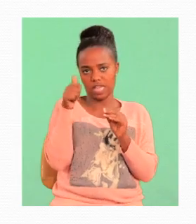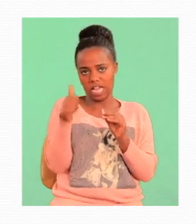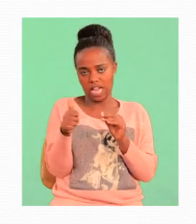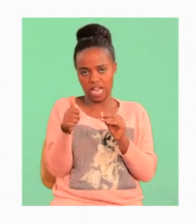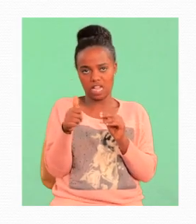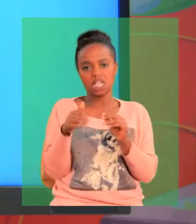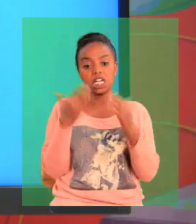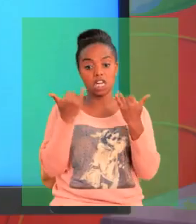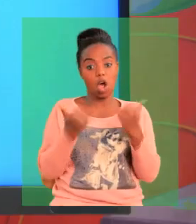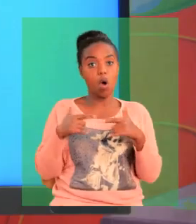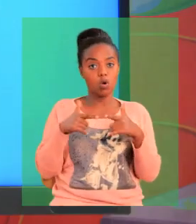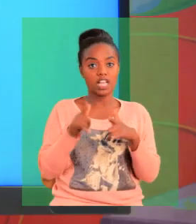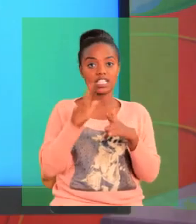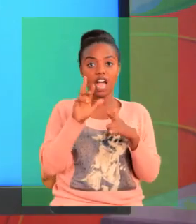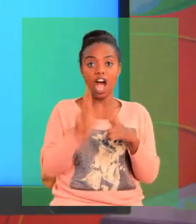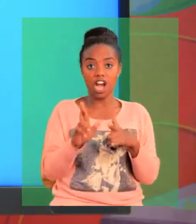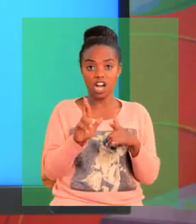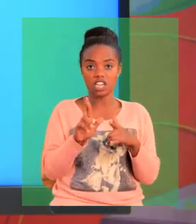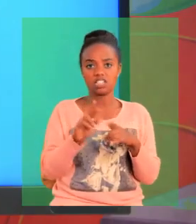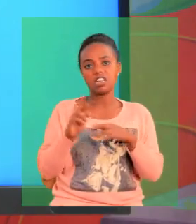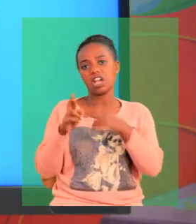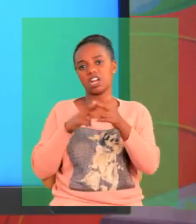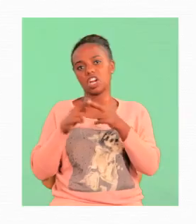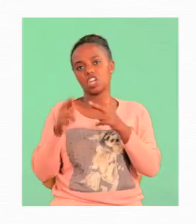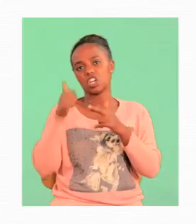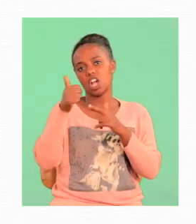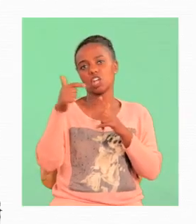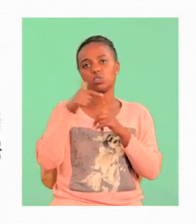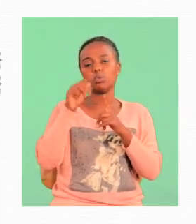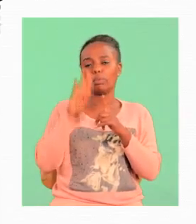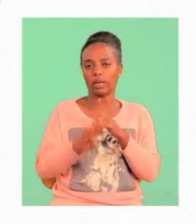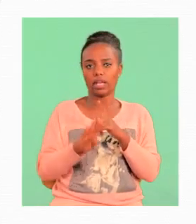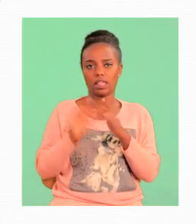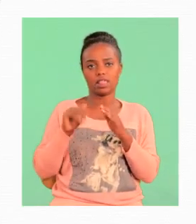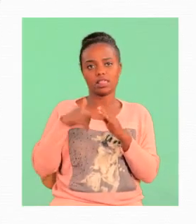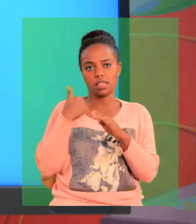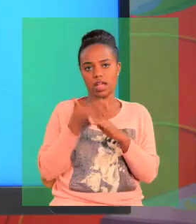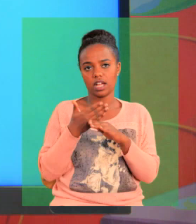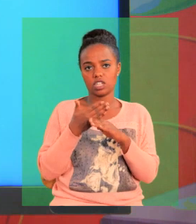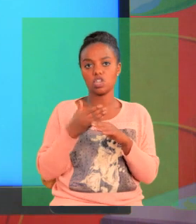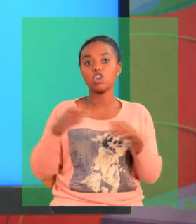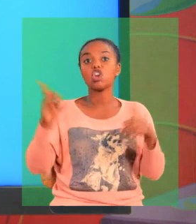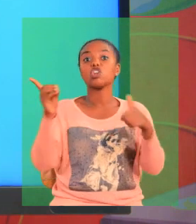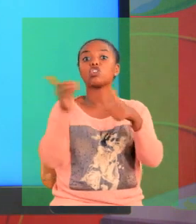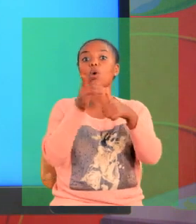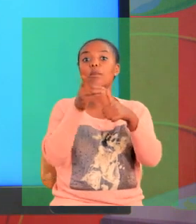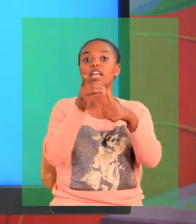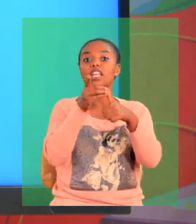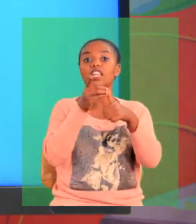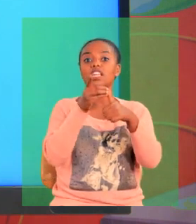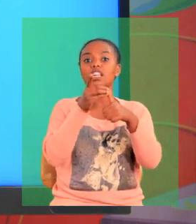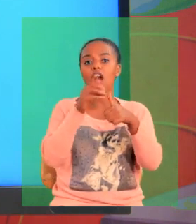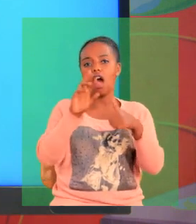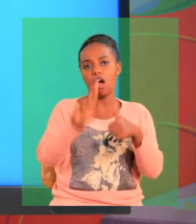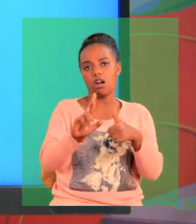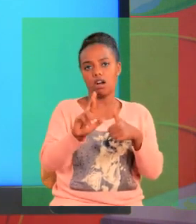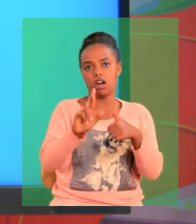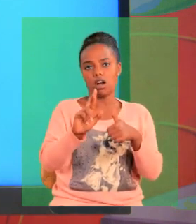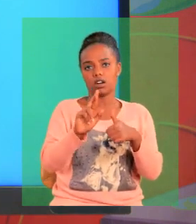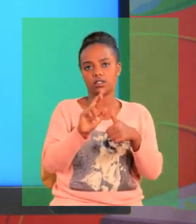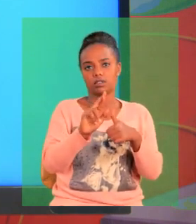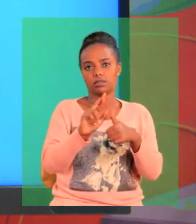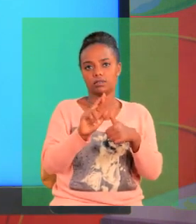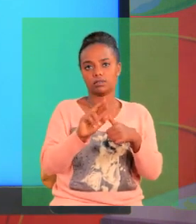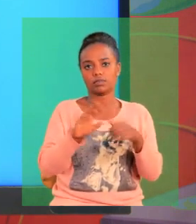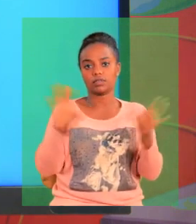Now let R be a relation from A to B. Then domain of R is this. Is the set